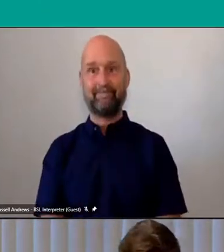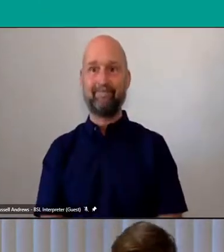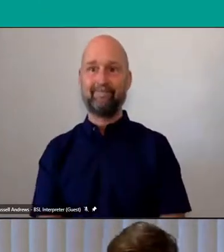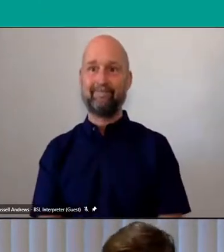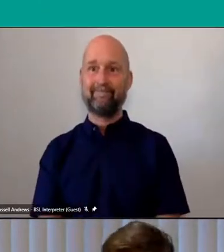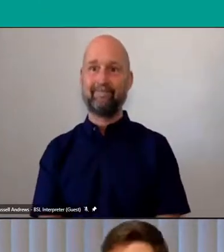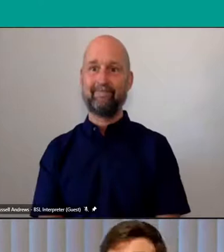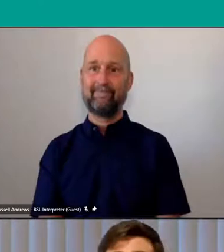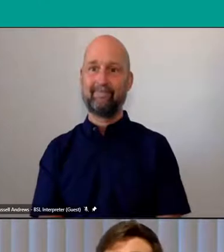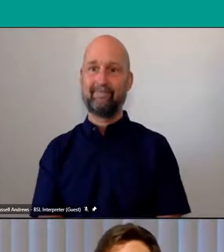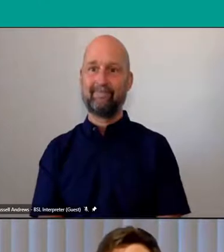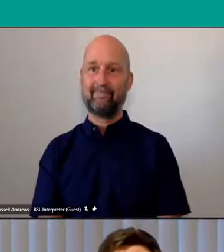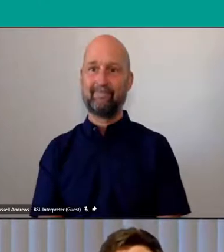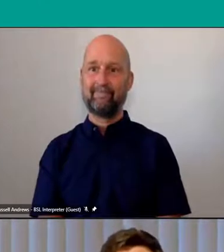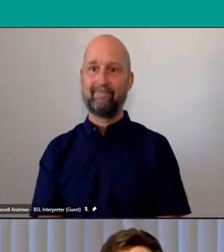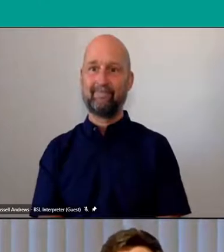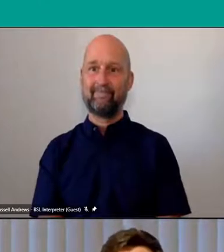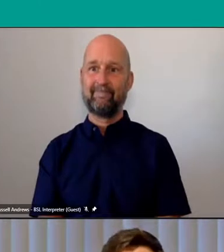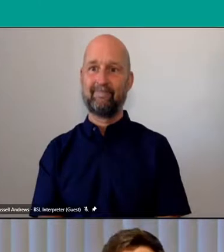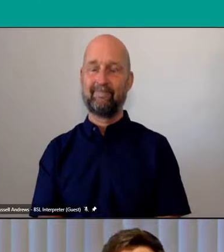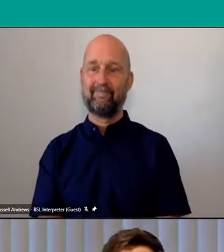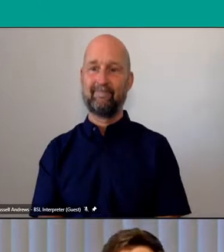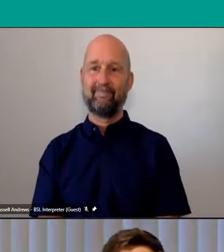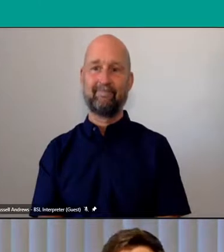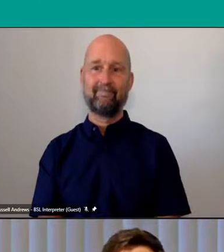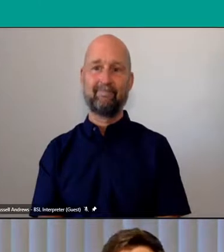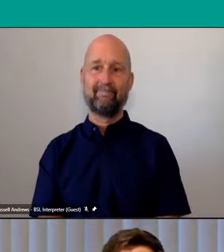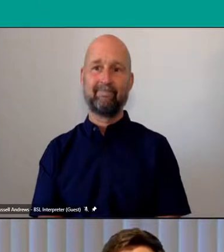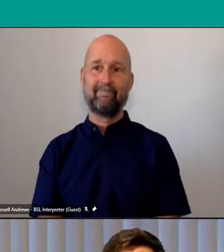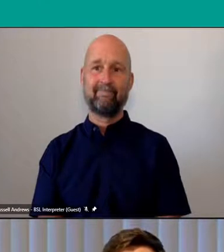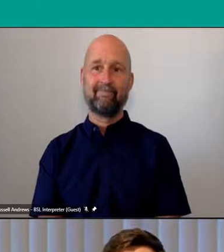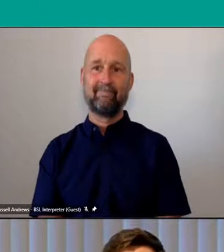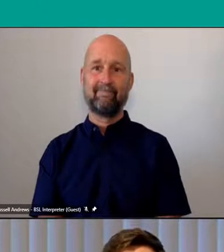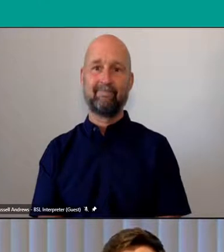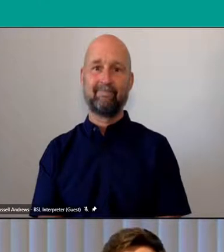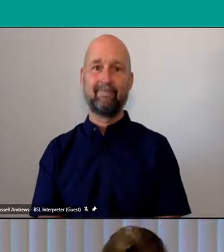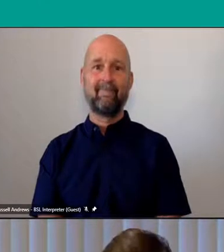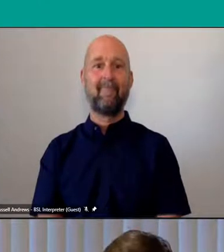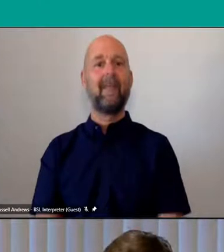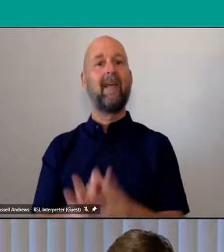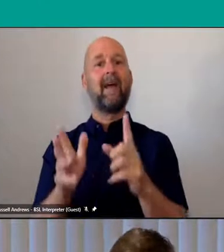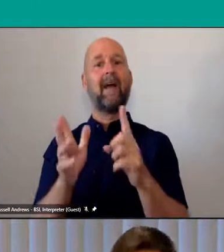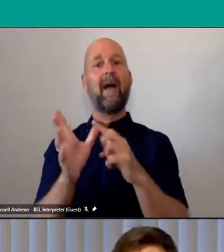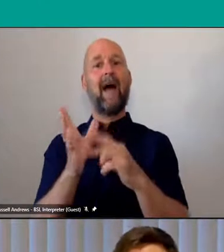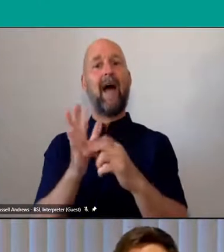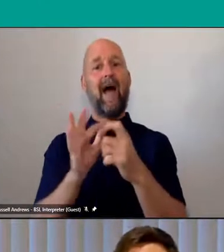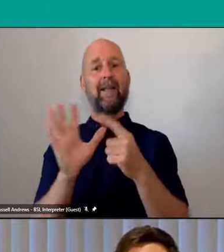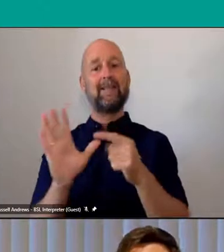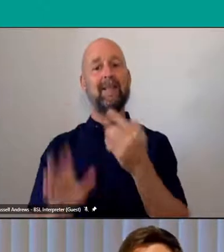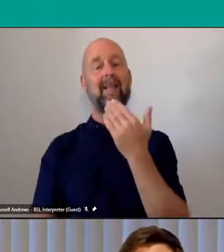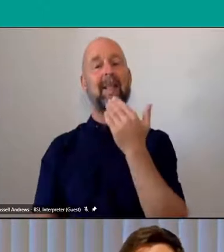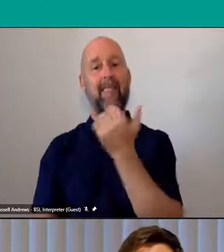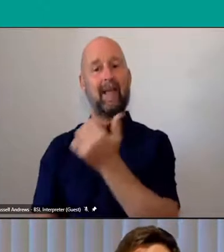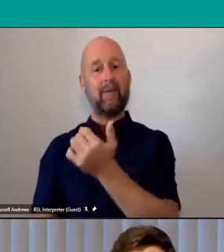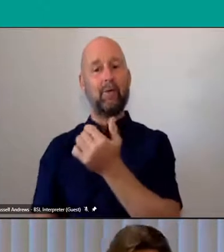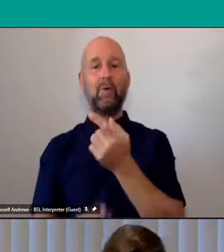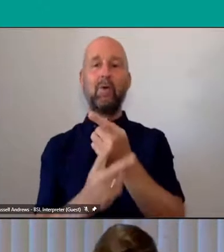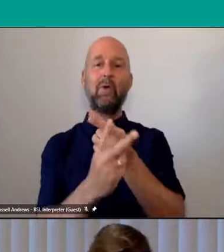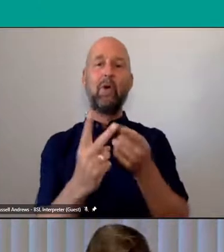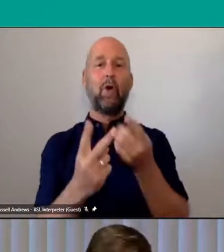Thank you, Andy. We've got a couple of